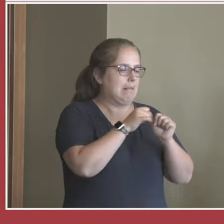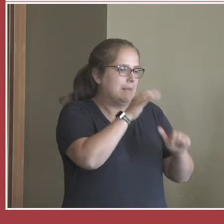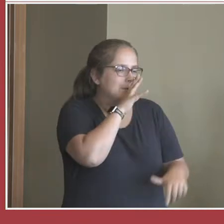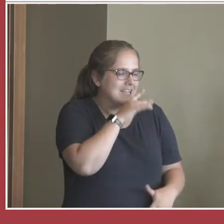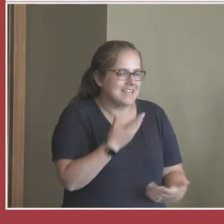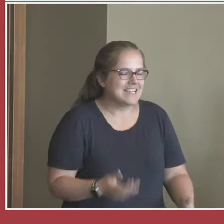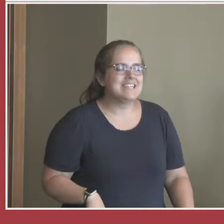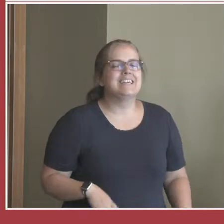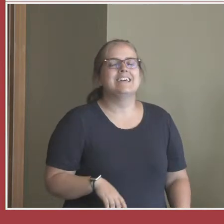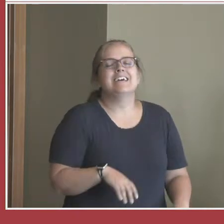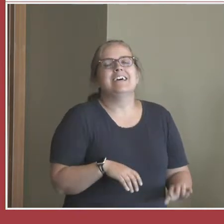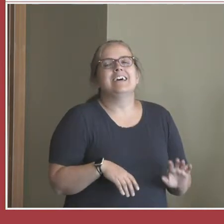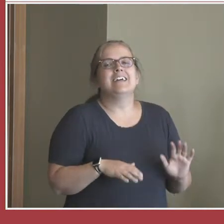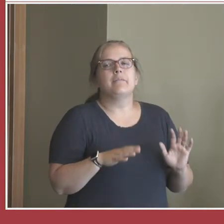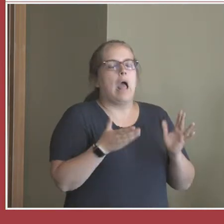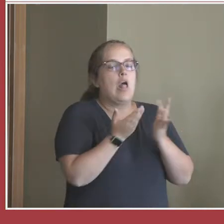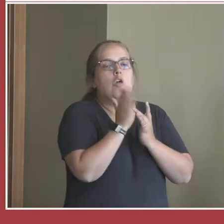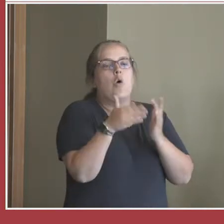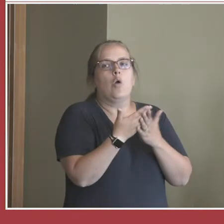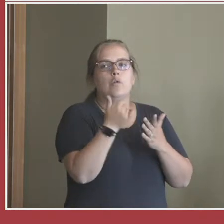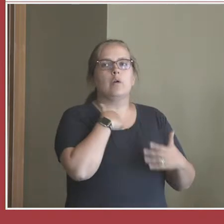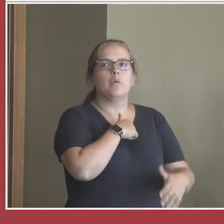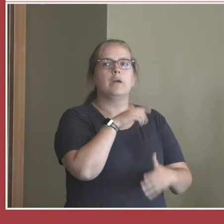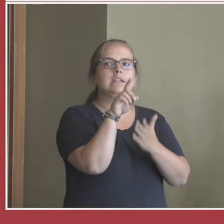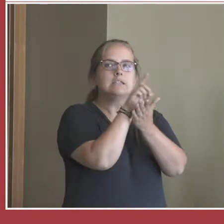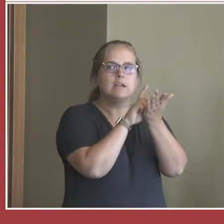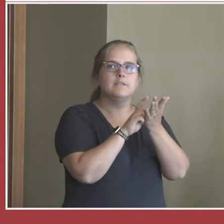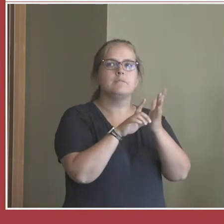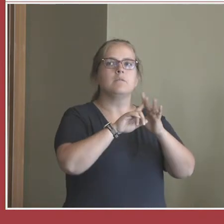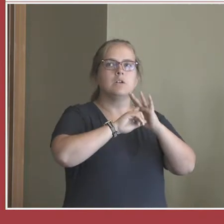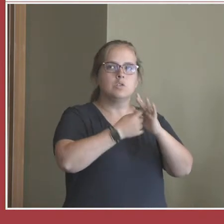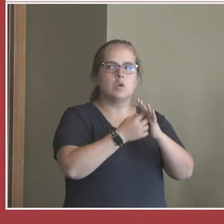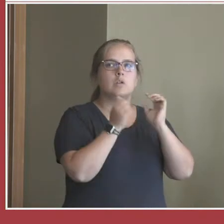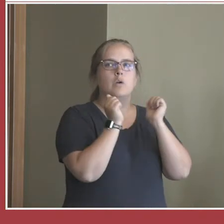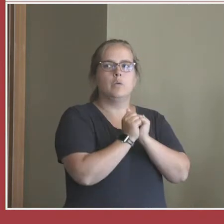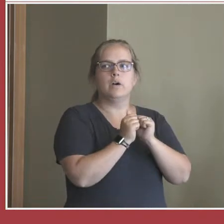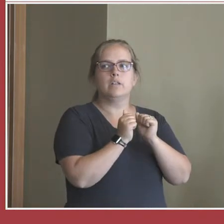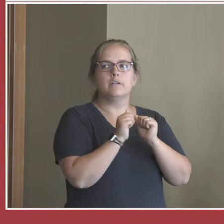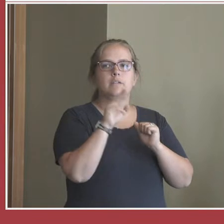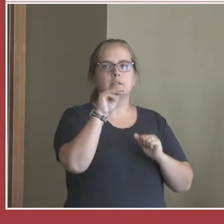talking. So through all that, we designed and we started off with